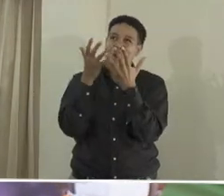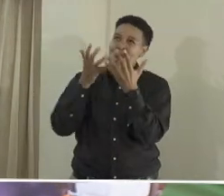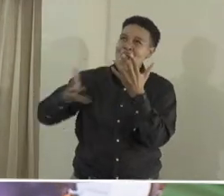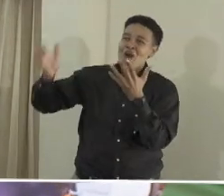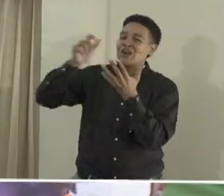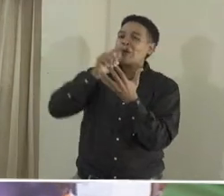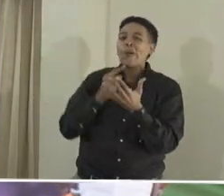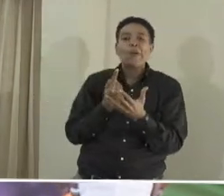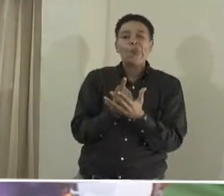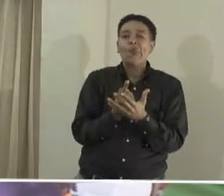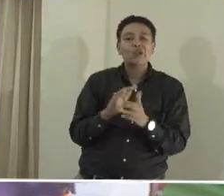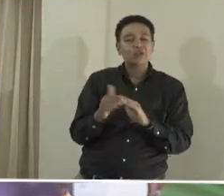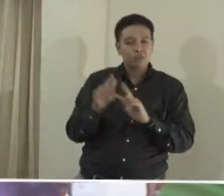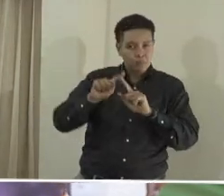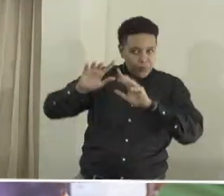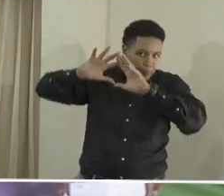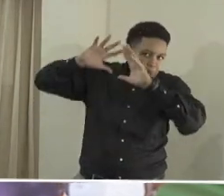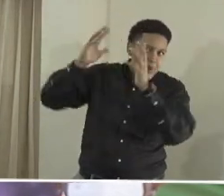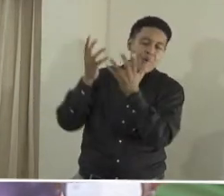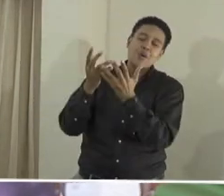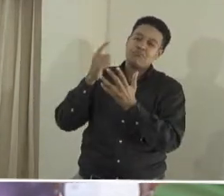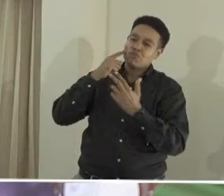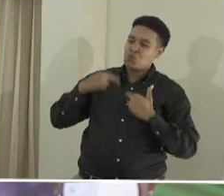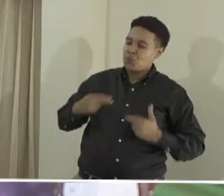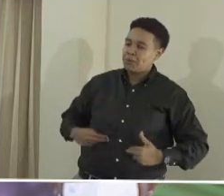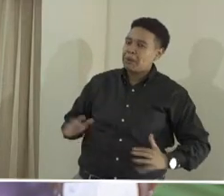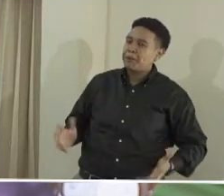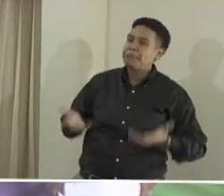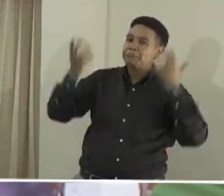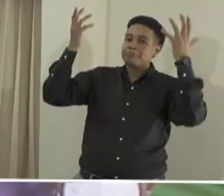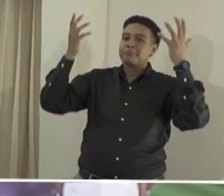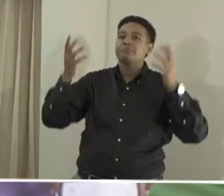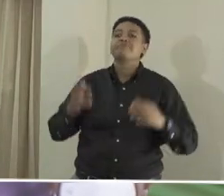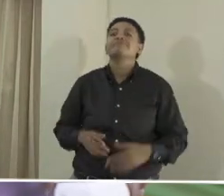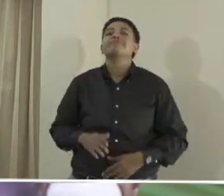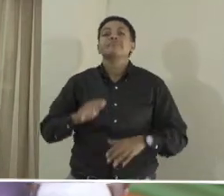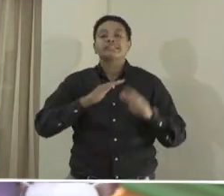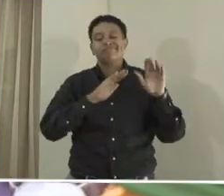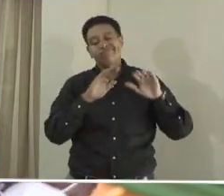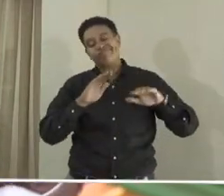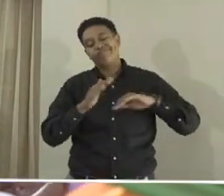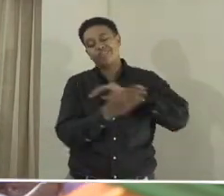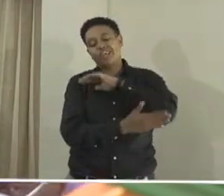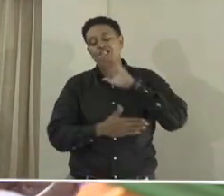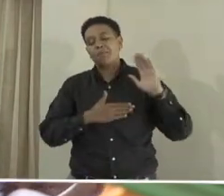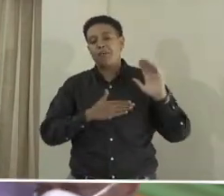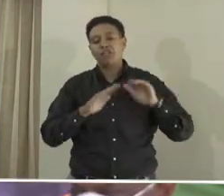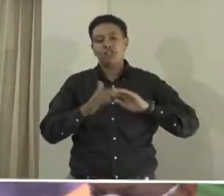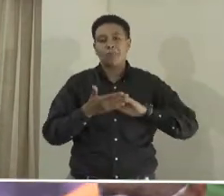the whole human race. The National Pledge. Thank you.